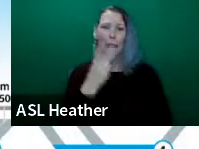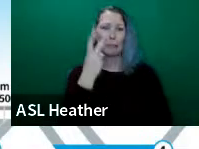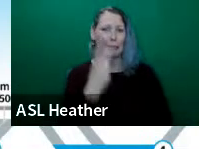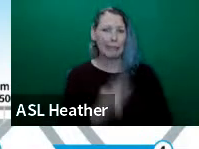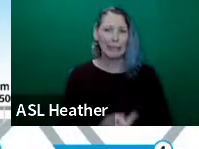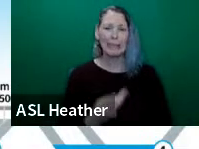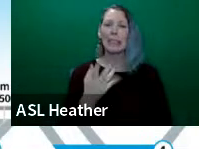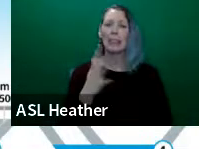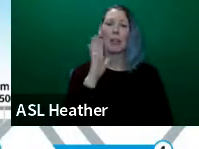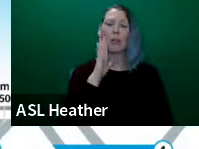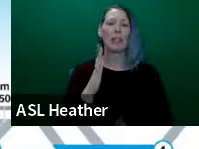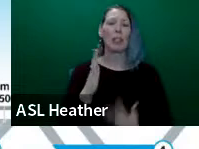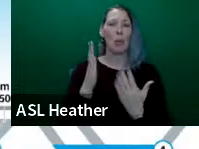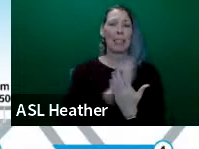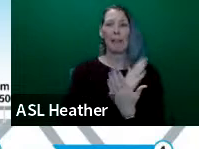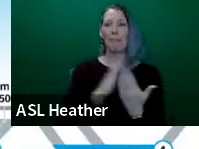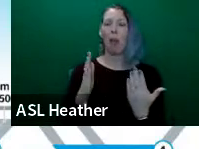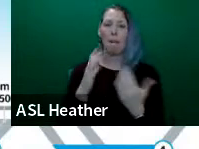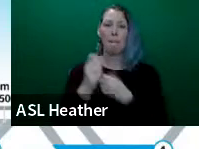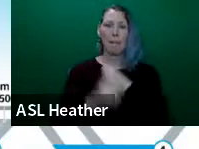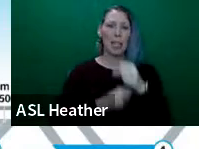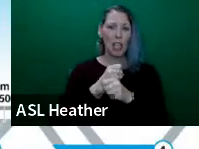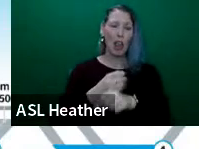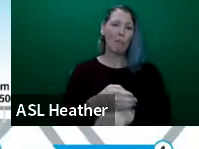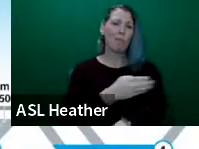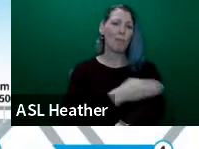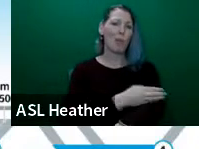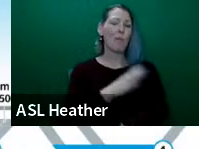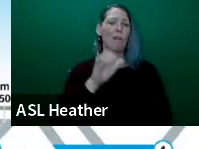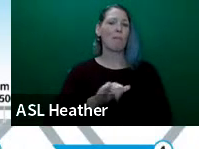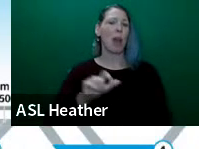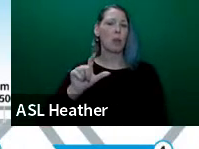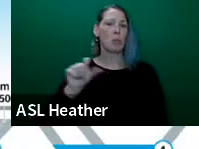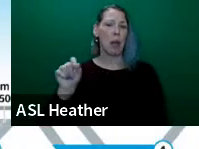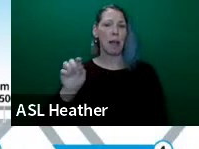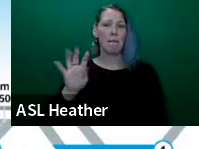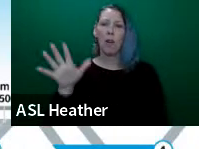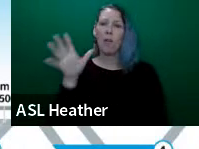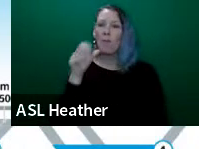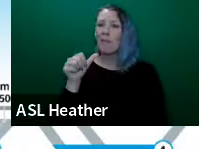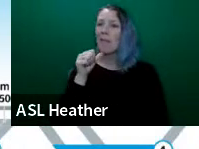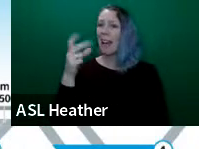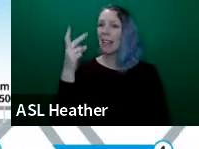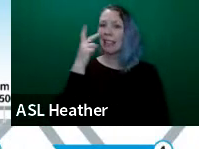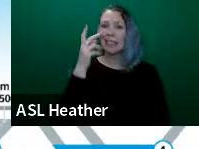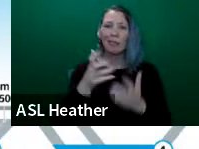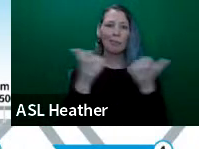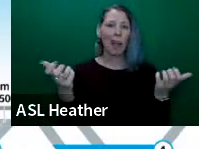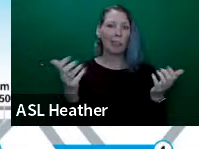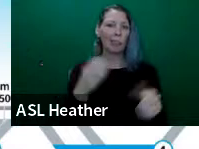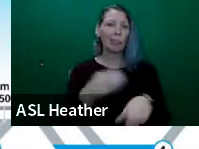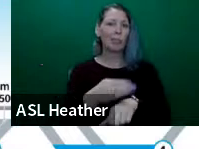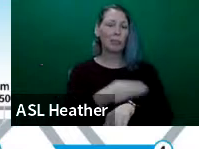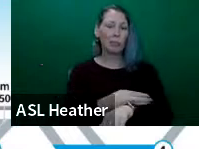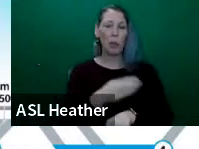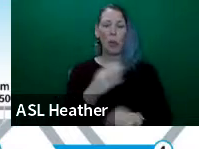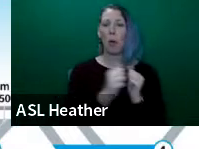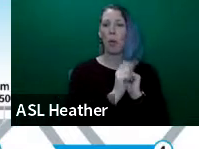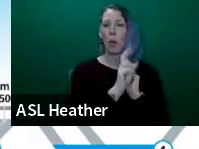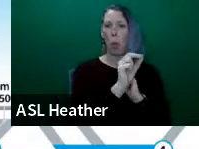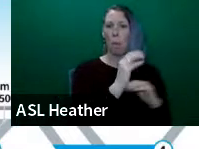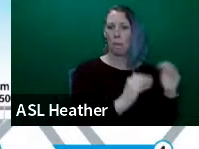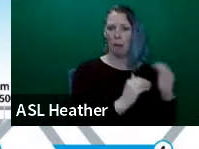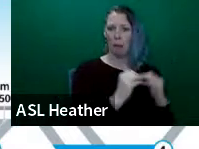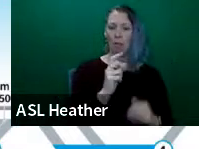some interim year improvements, but by 2045, you won't see much improvement compared to kind of the no build. The